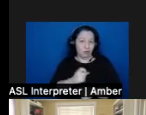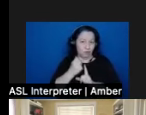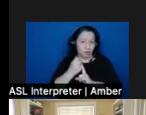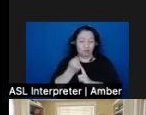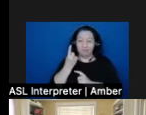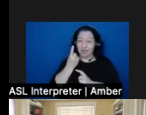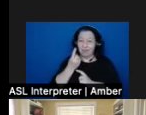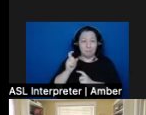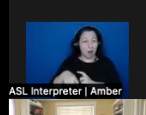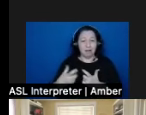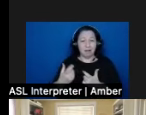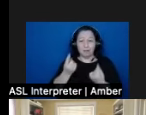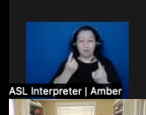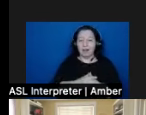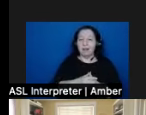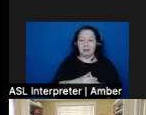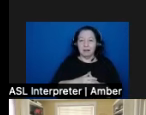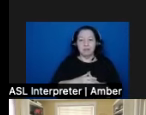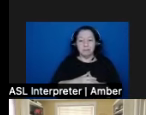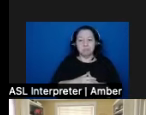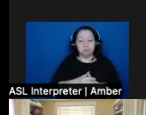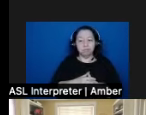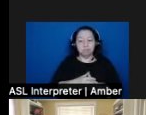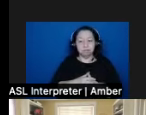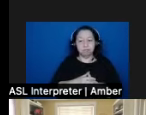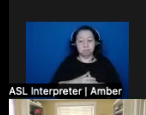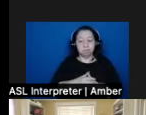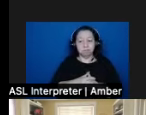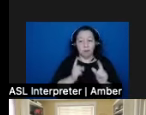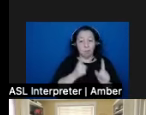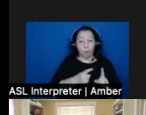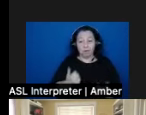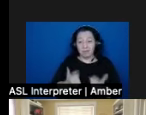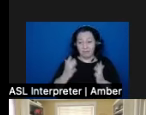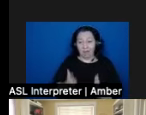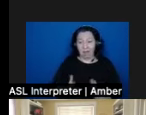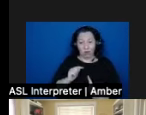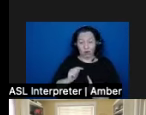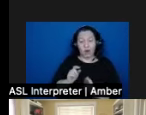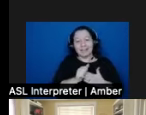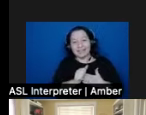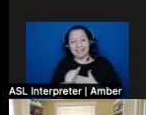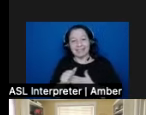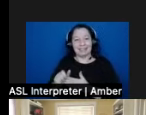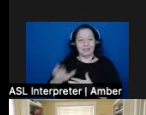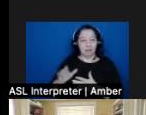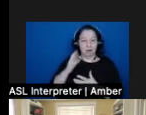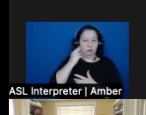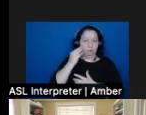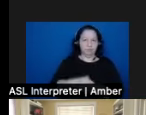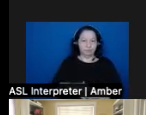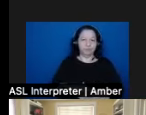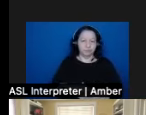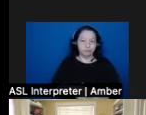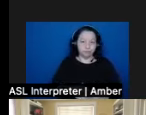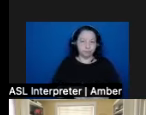that at the end of the day, the survivor is the one leading. And so